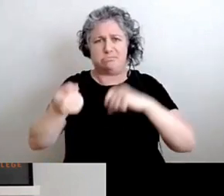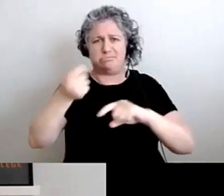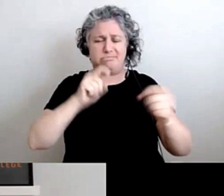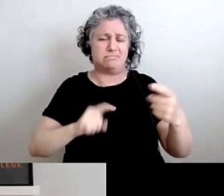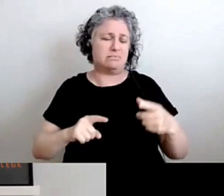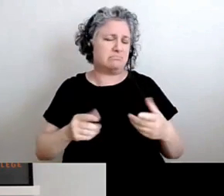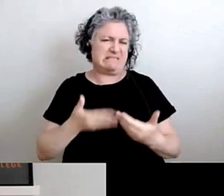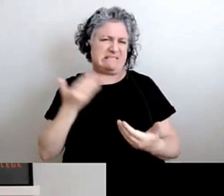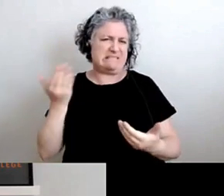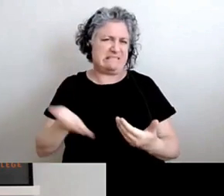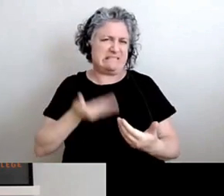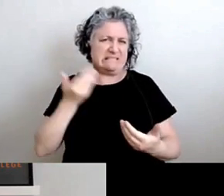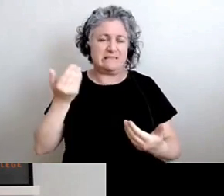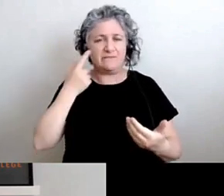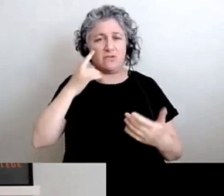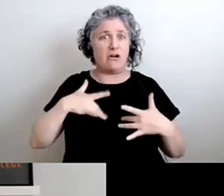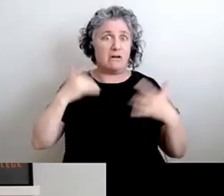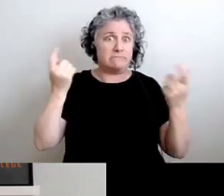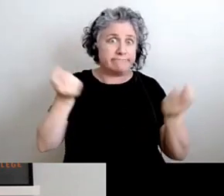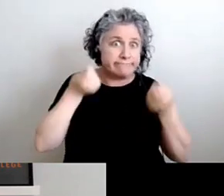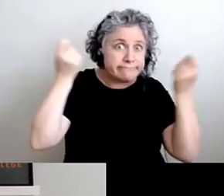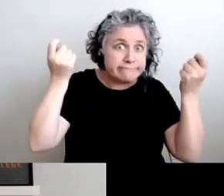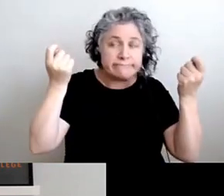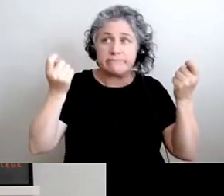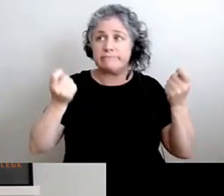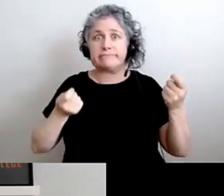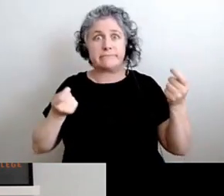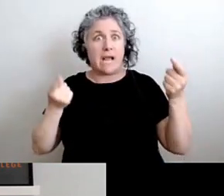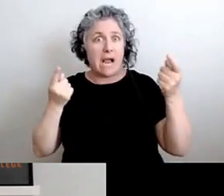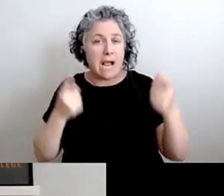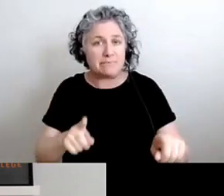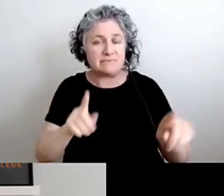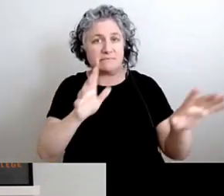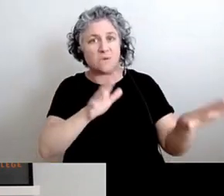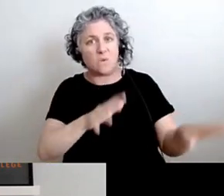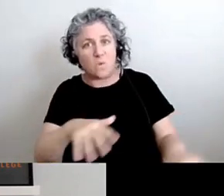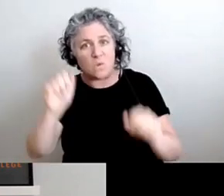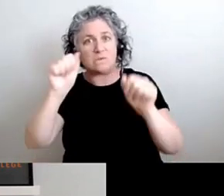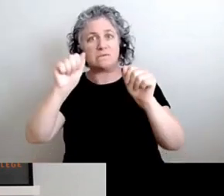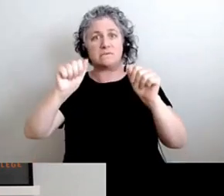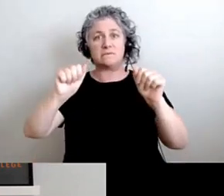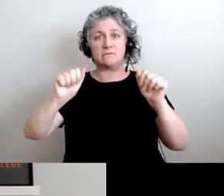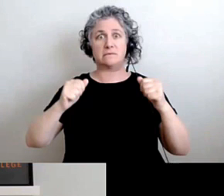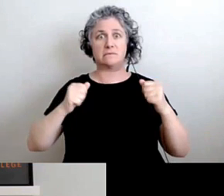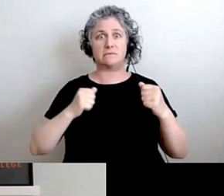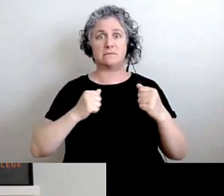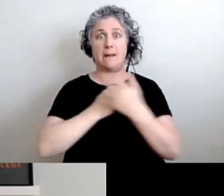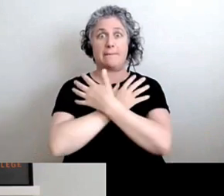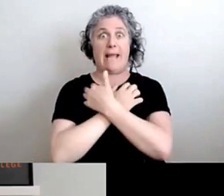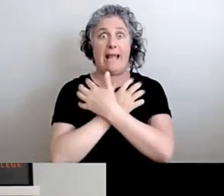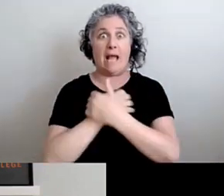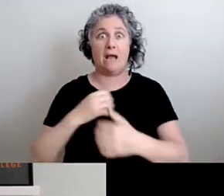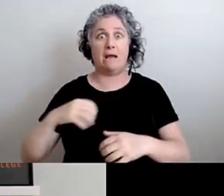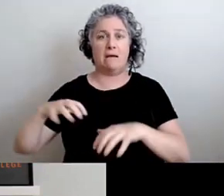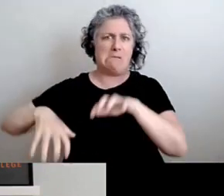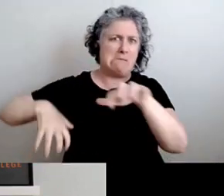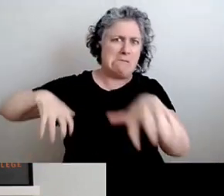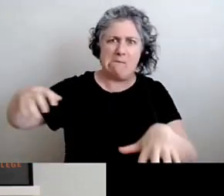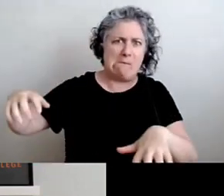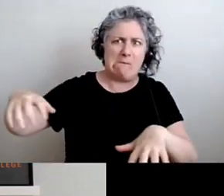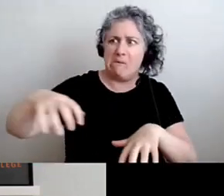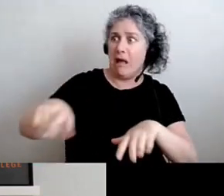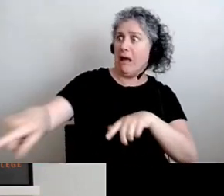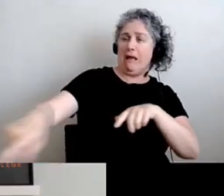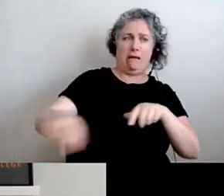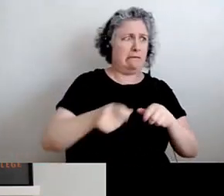for events, things that are happening, bears walking around on the street. If